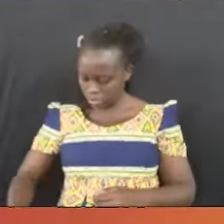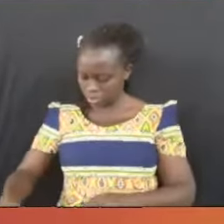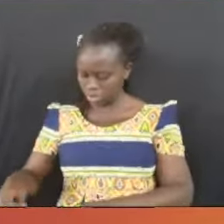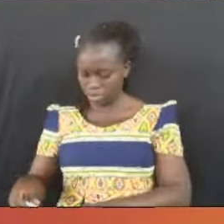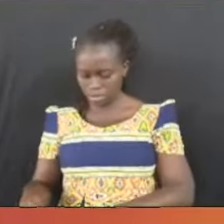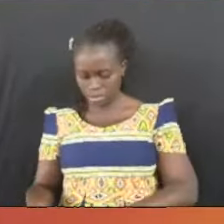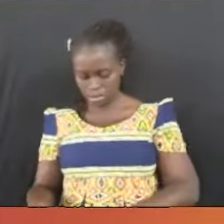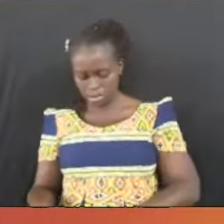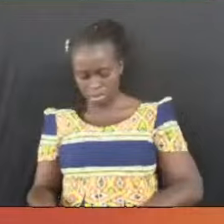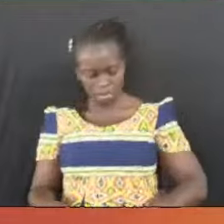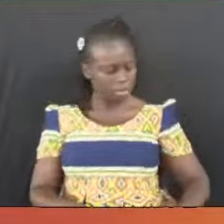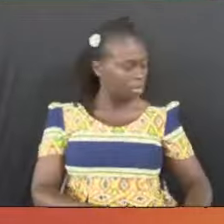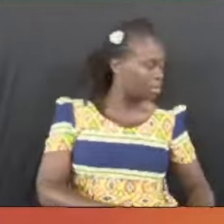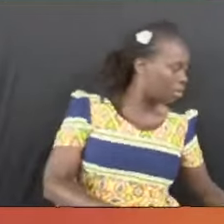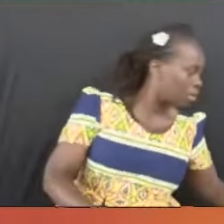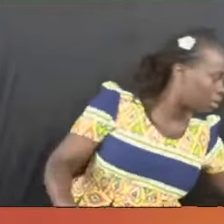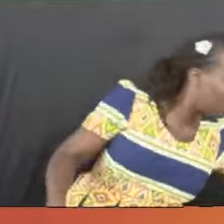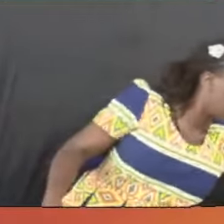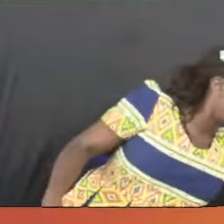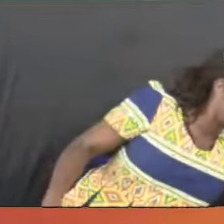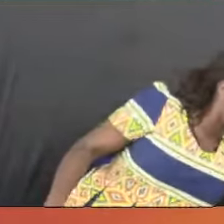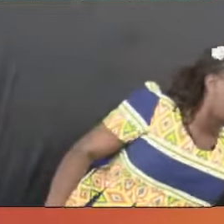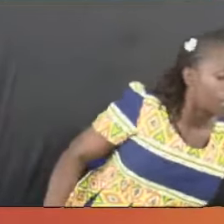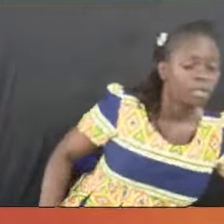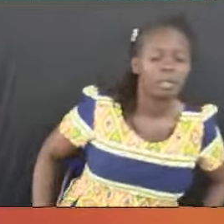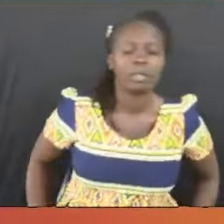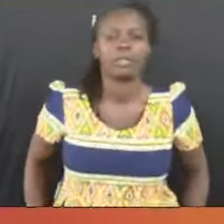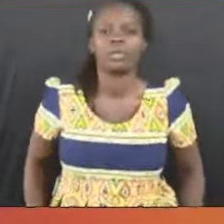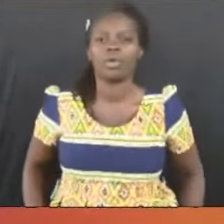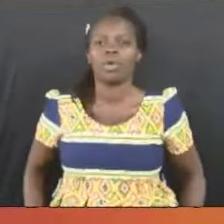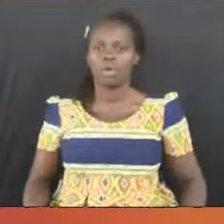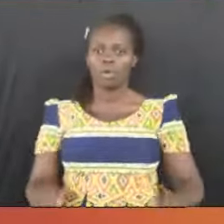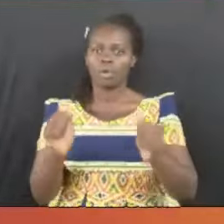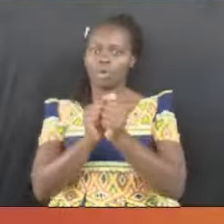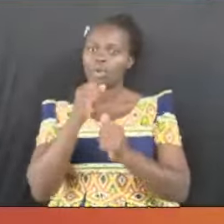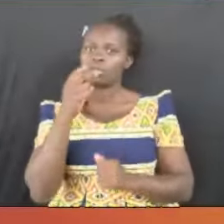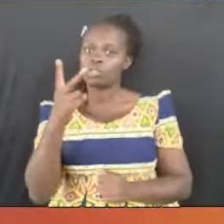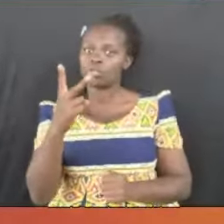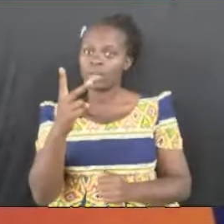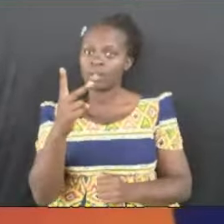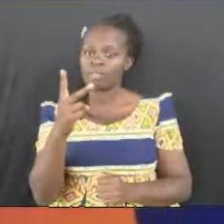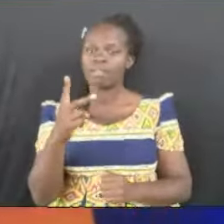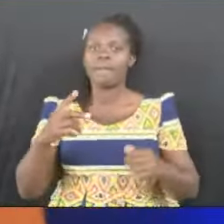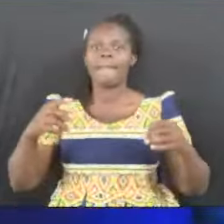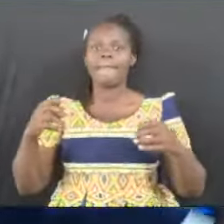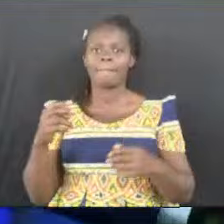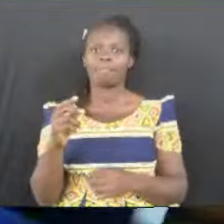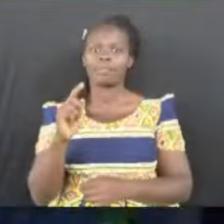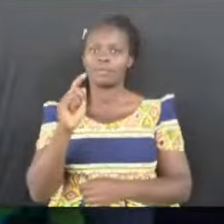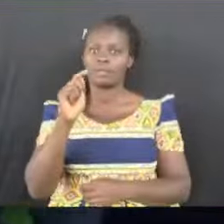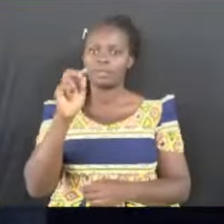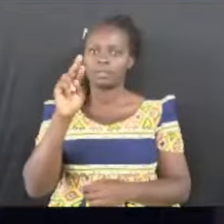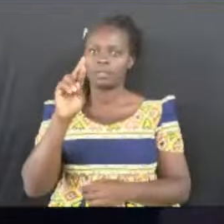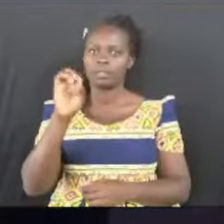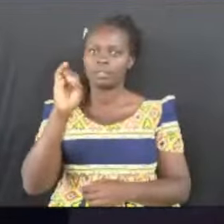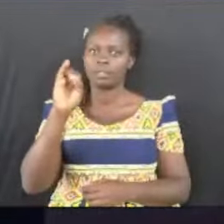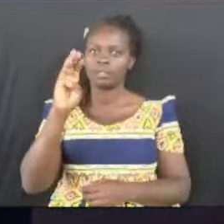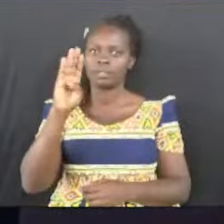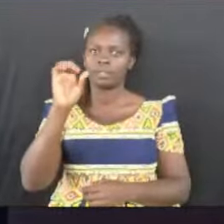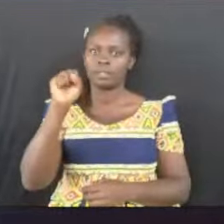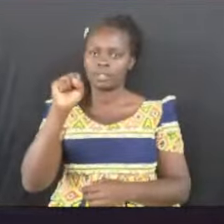Is it by chance? 12 tribes. Jesus called 12